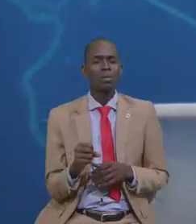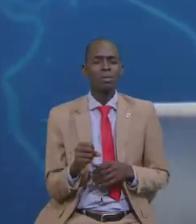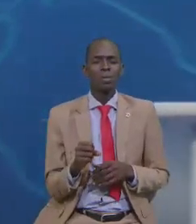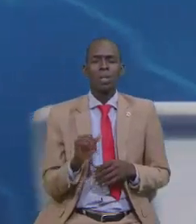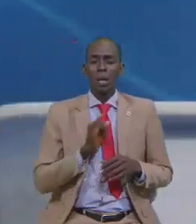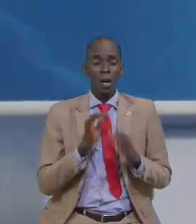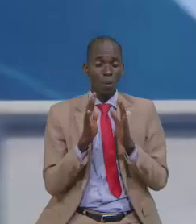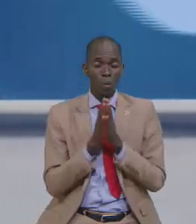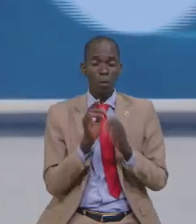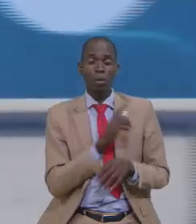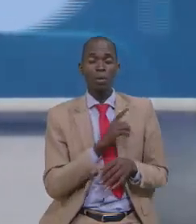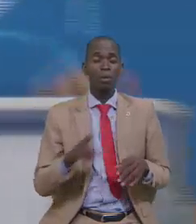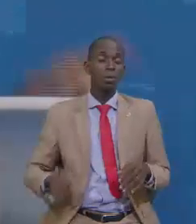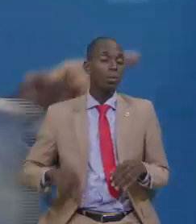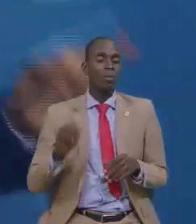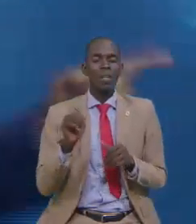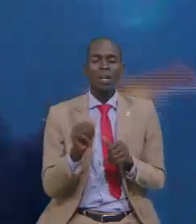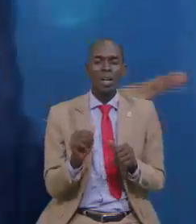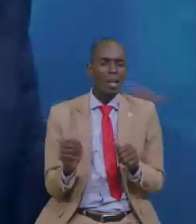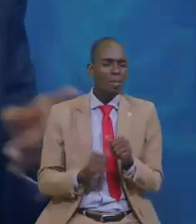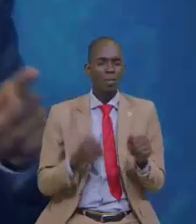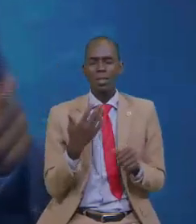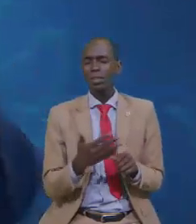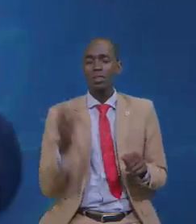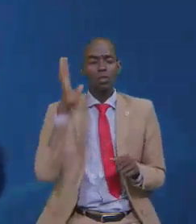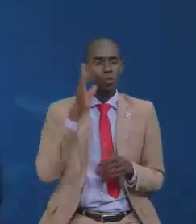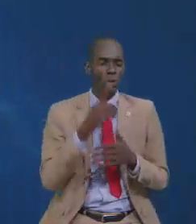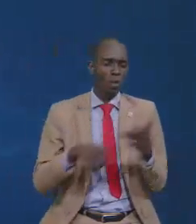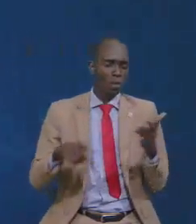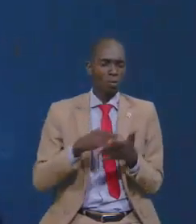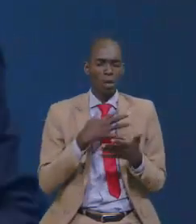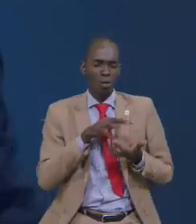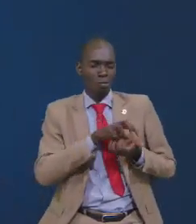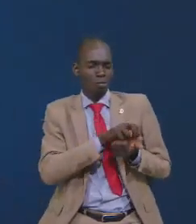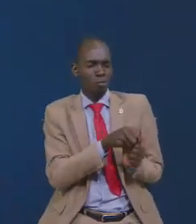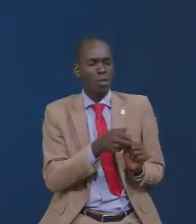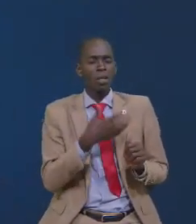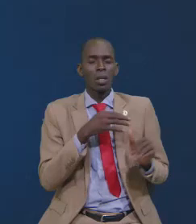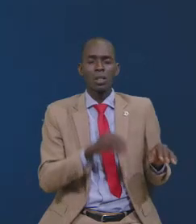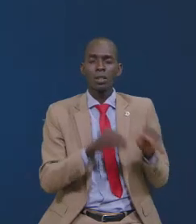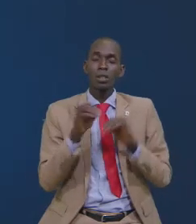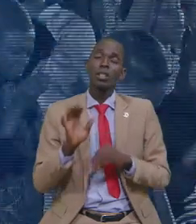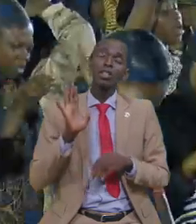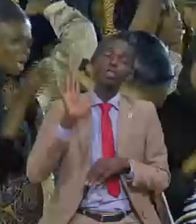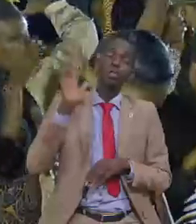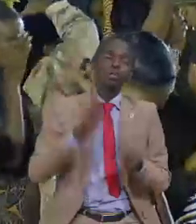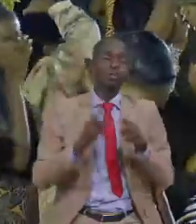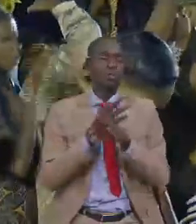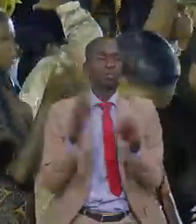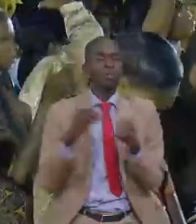pray, Lord, everything you cancel and crush and set your people free in Jesus' name.